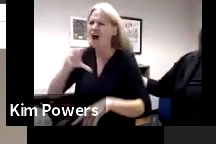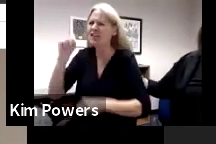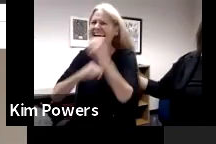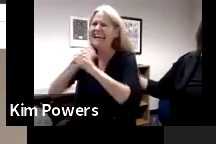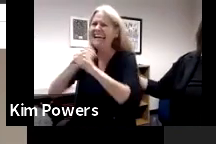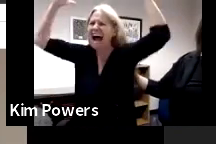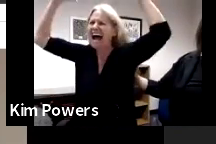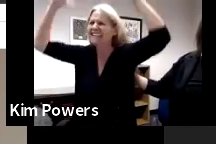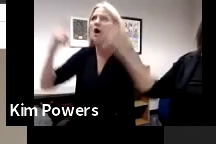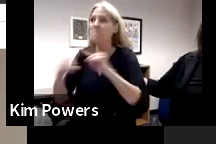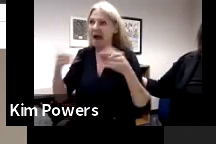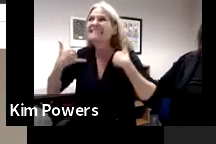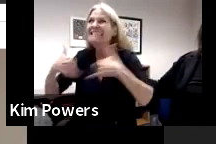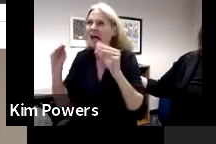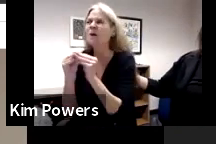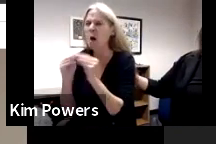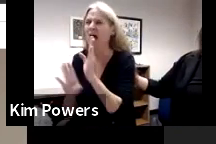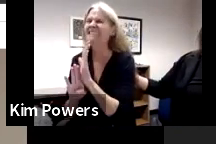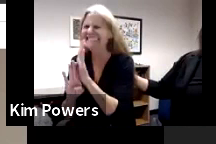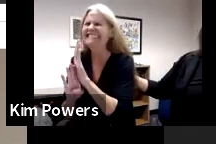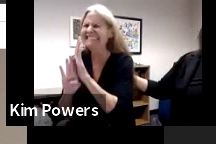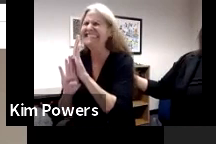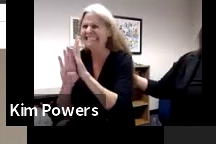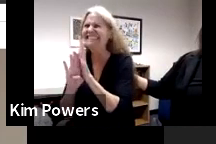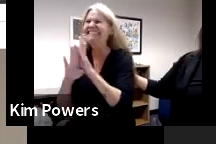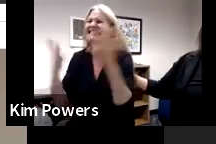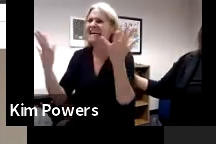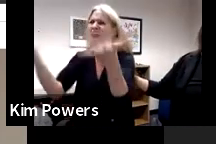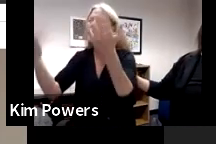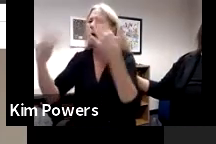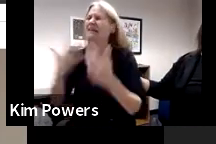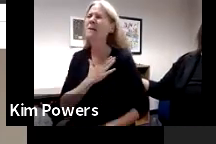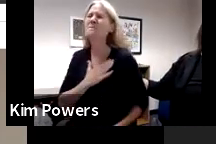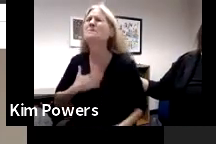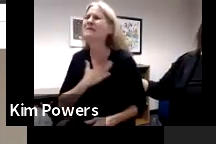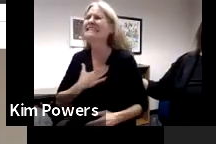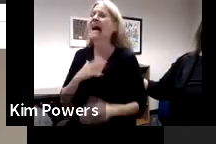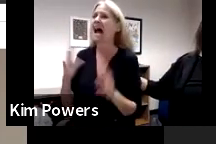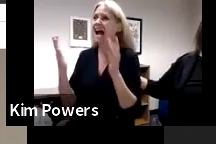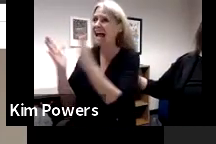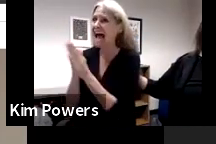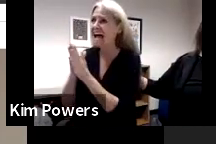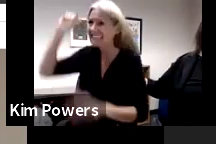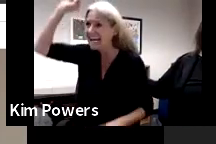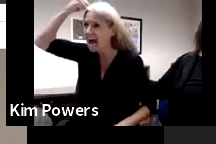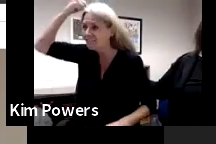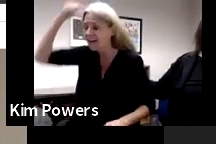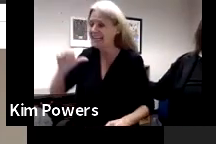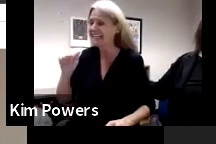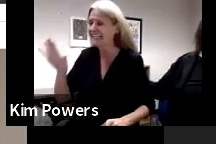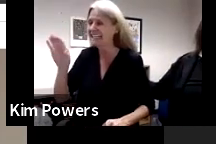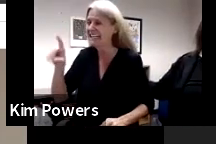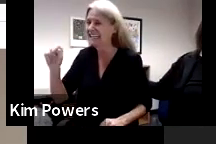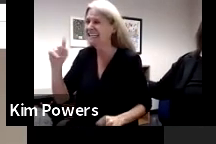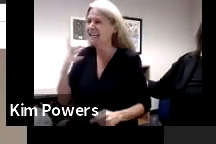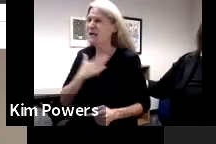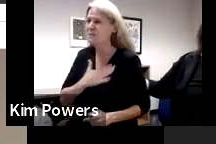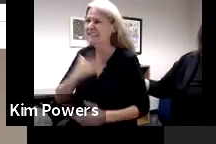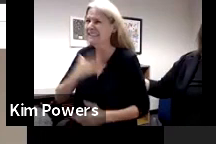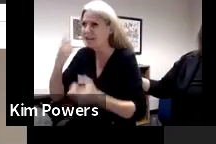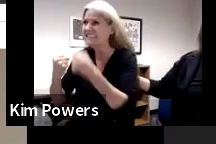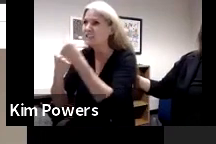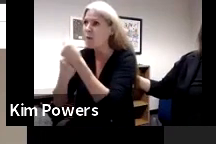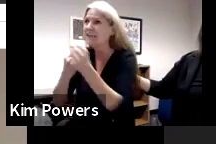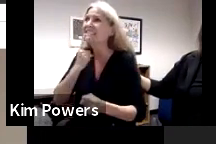and congratulations to 30 years of the Americans with Disabilities Act. We've got still more to go. And please, please